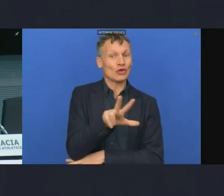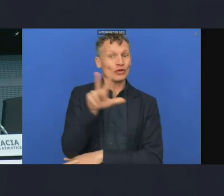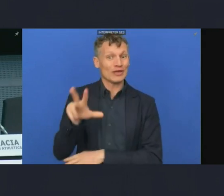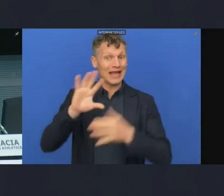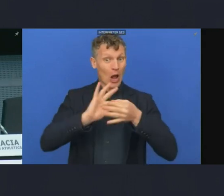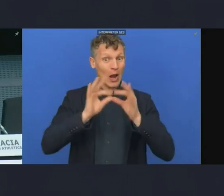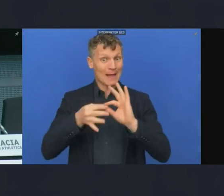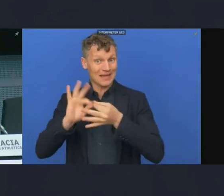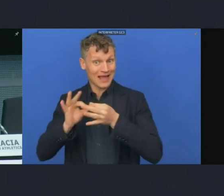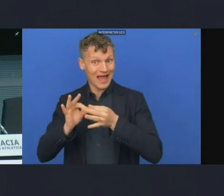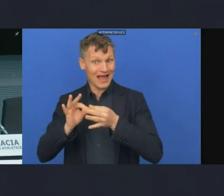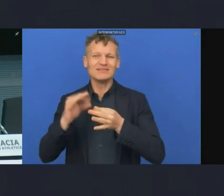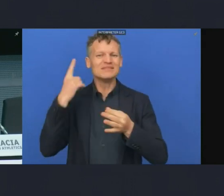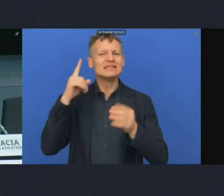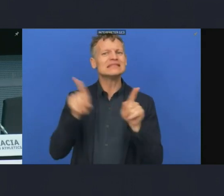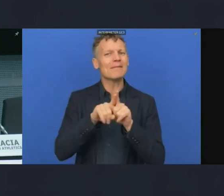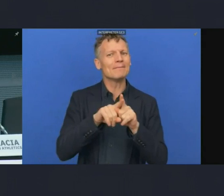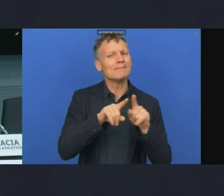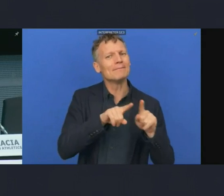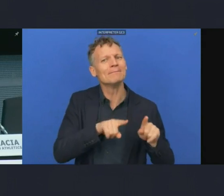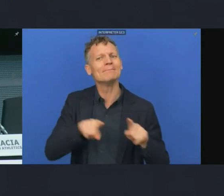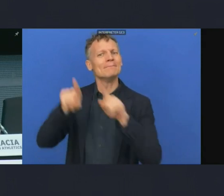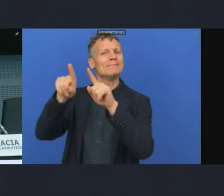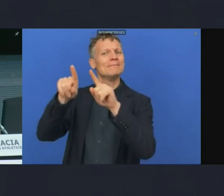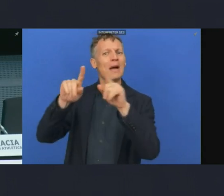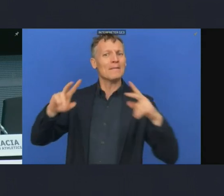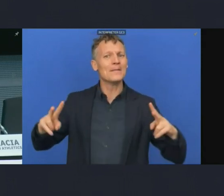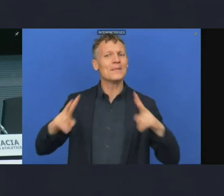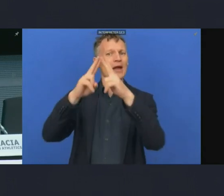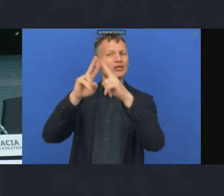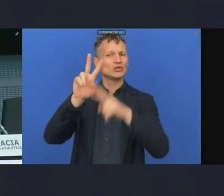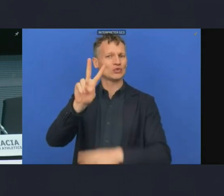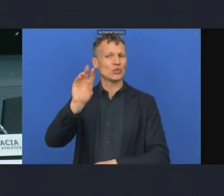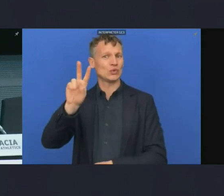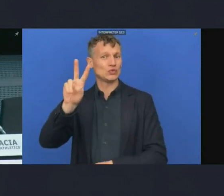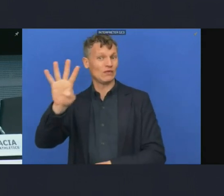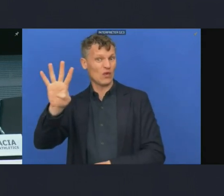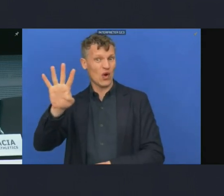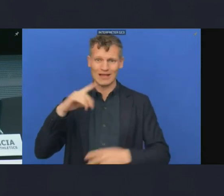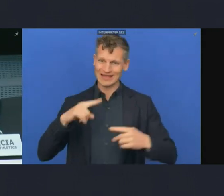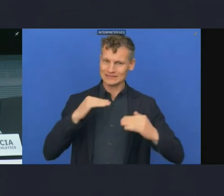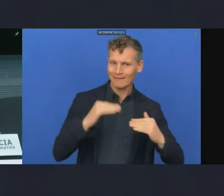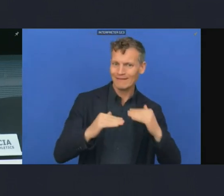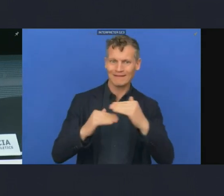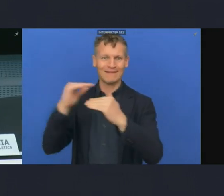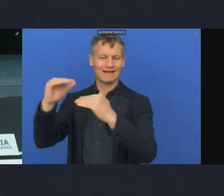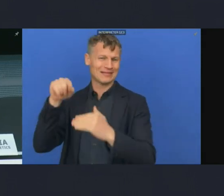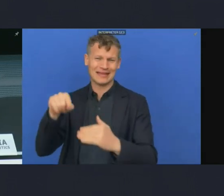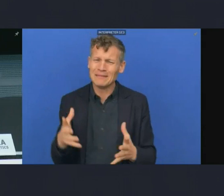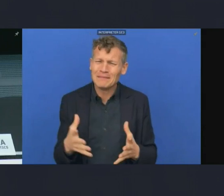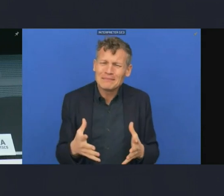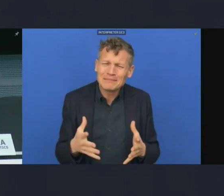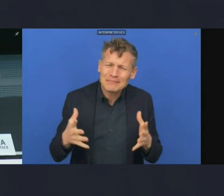2024. So this should have been really a major sporting